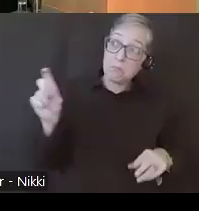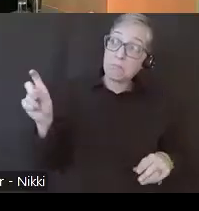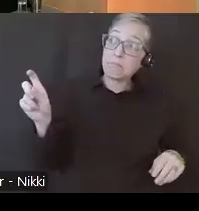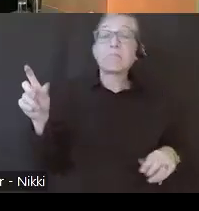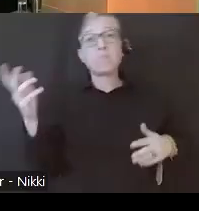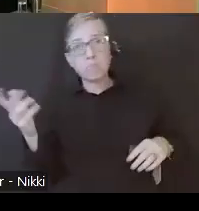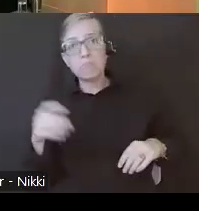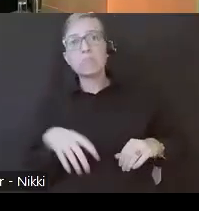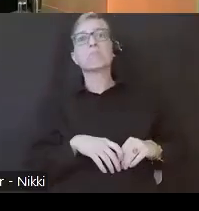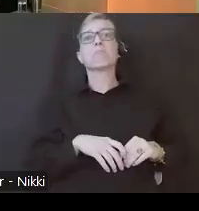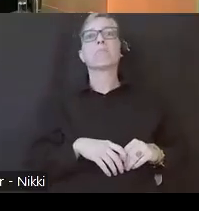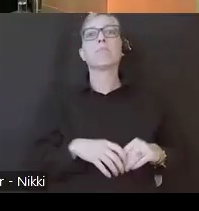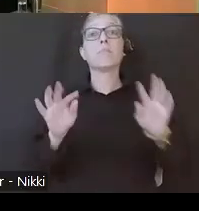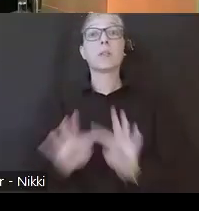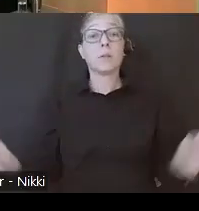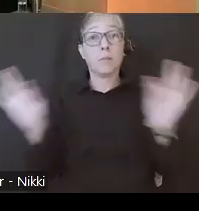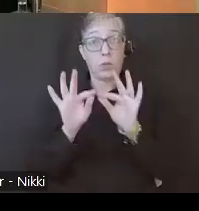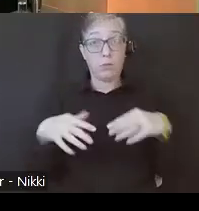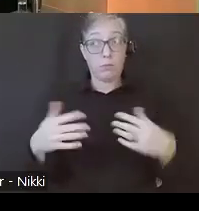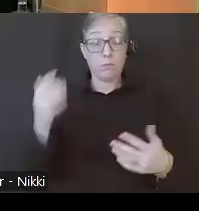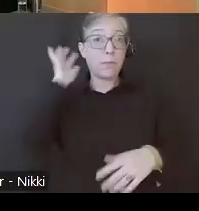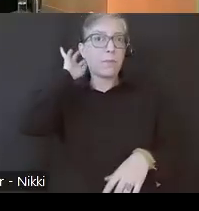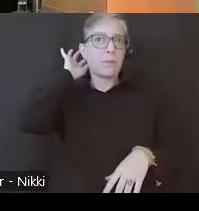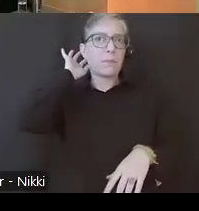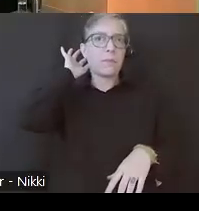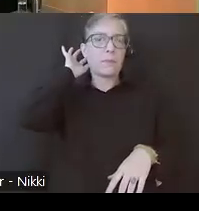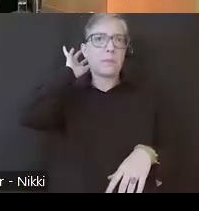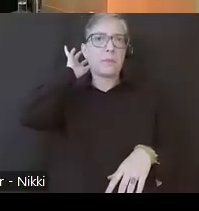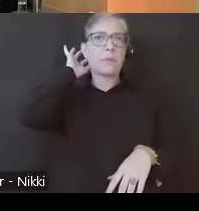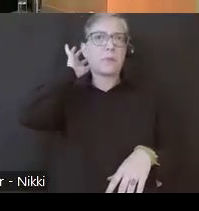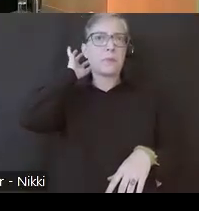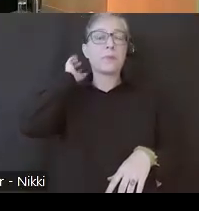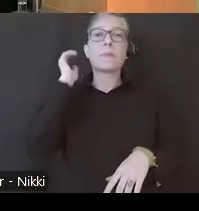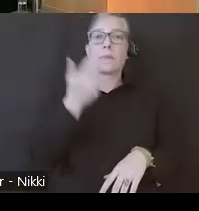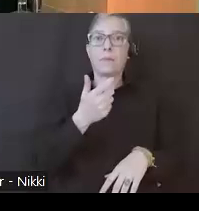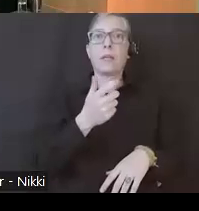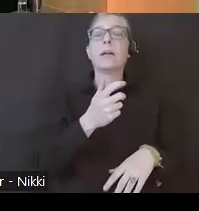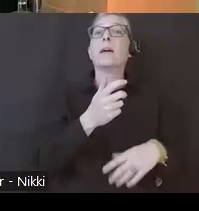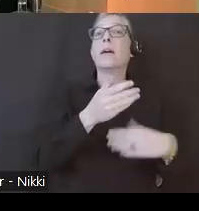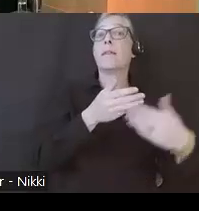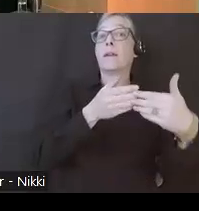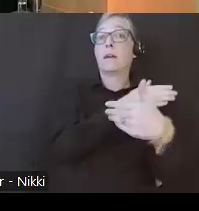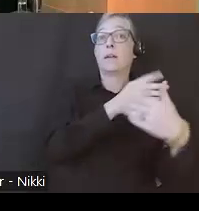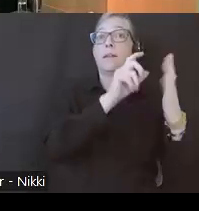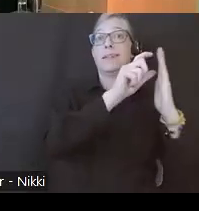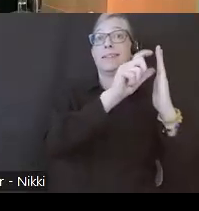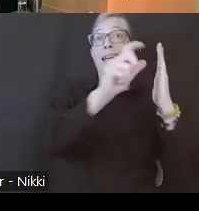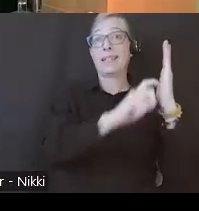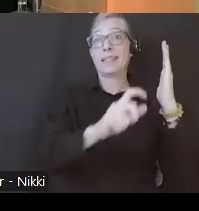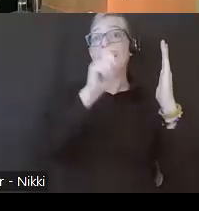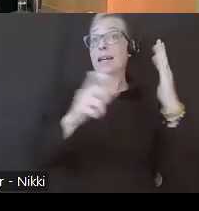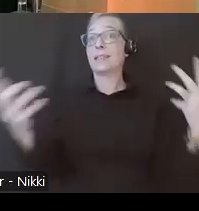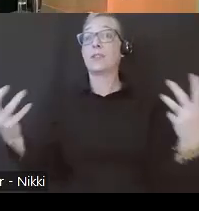Importantly, the text that subjects read matches the content of the degraded speech clip on 50%